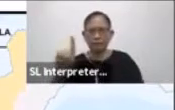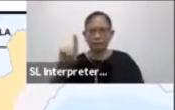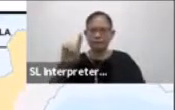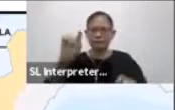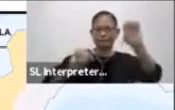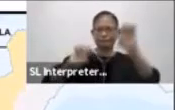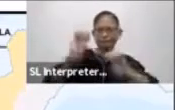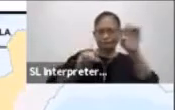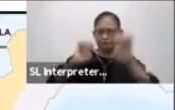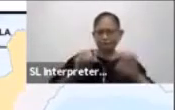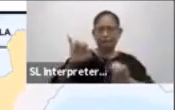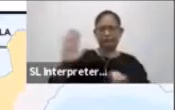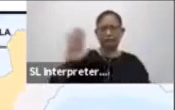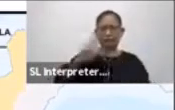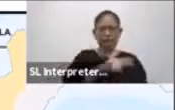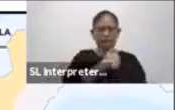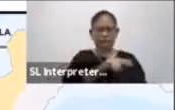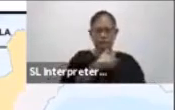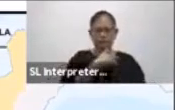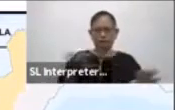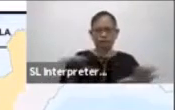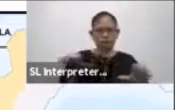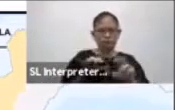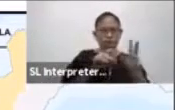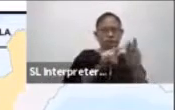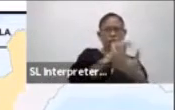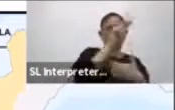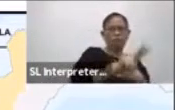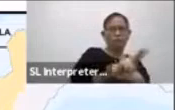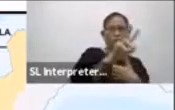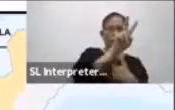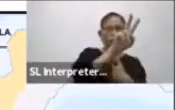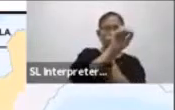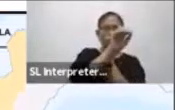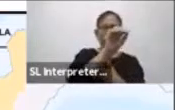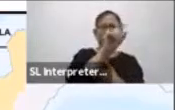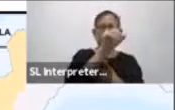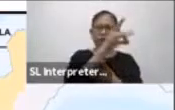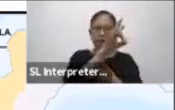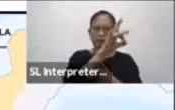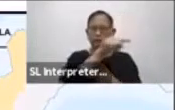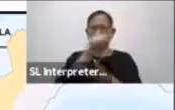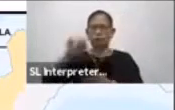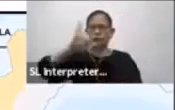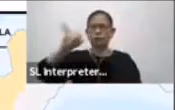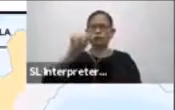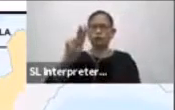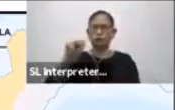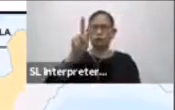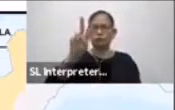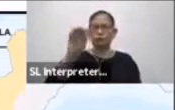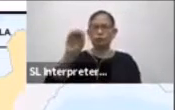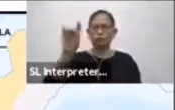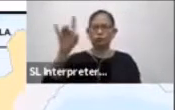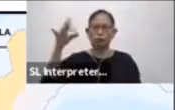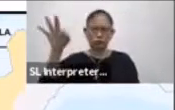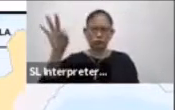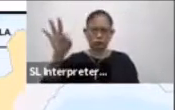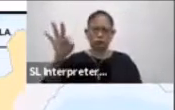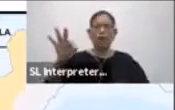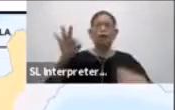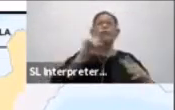conducted between November 2018 to January 2019 in the aftermath of